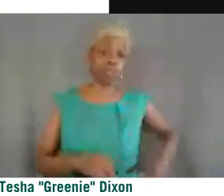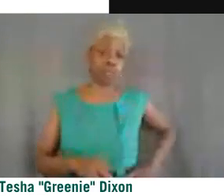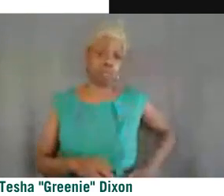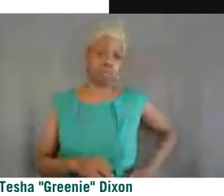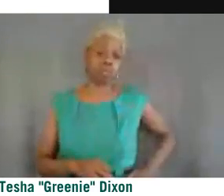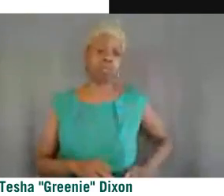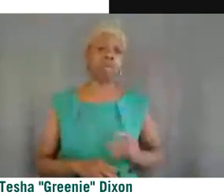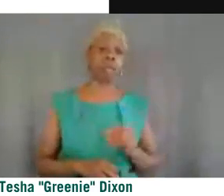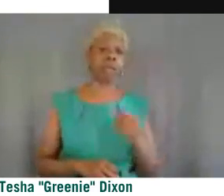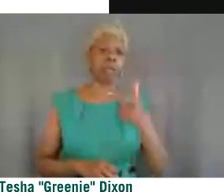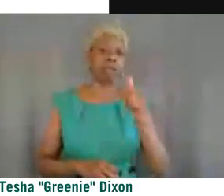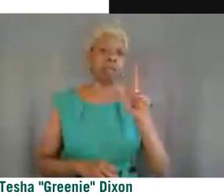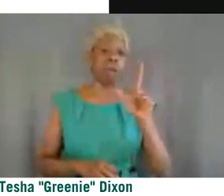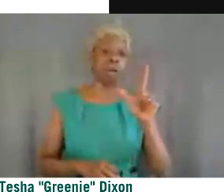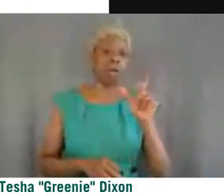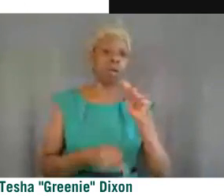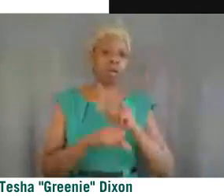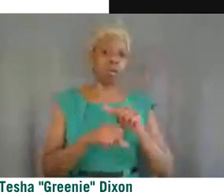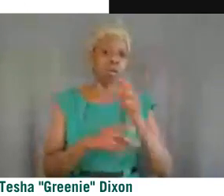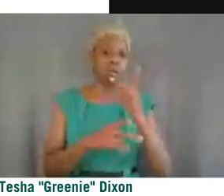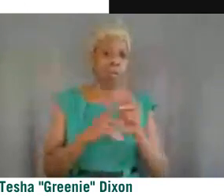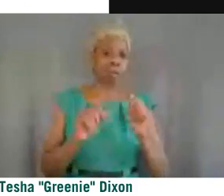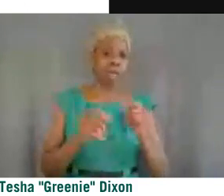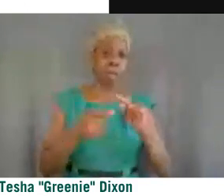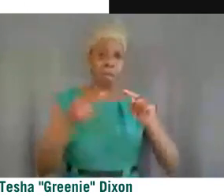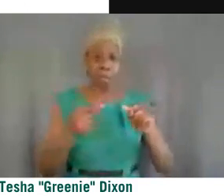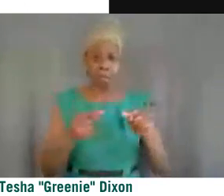painful. And if a person has